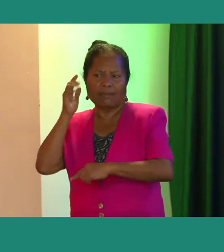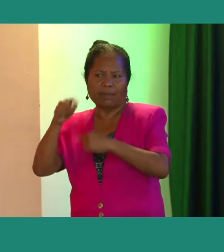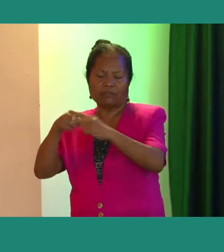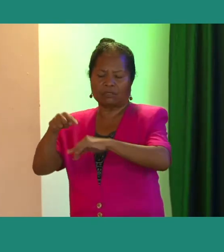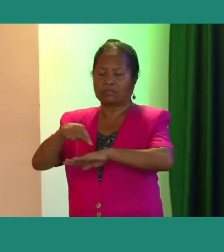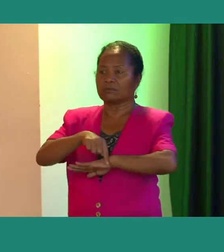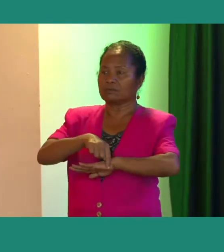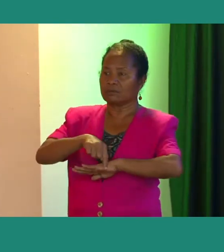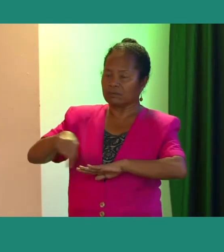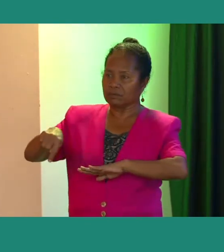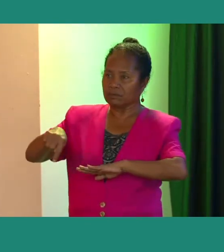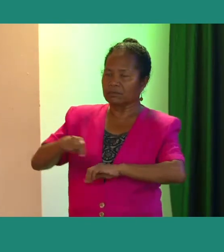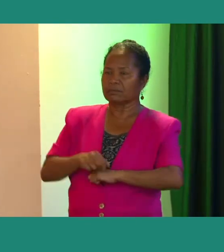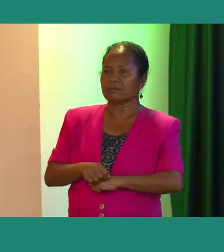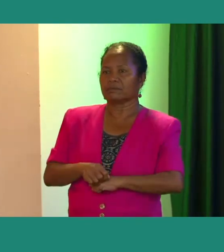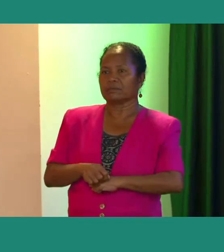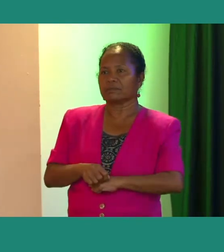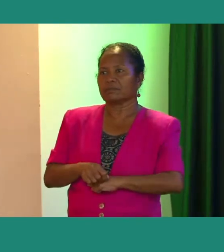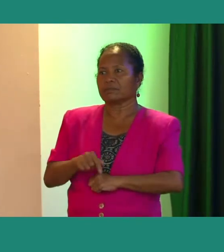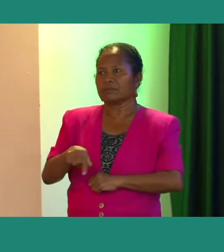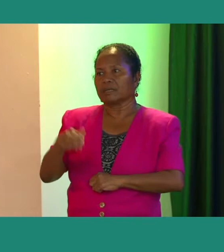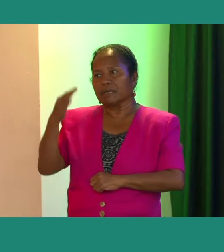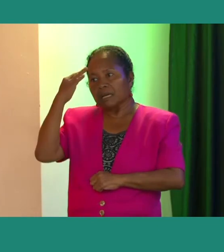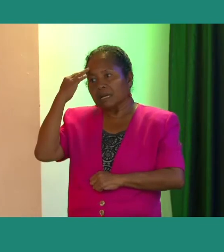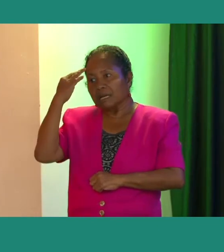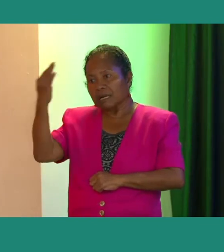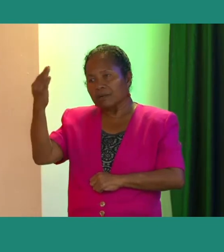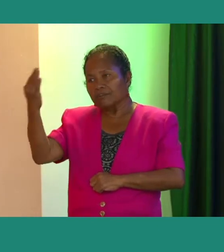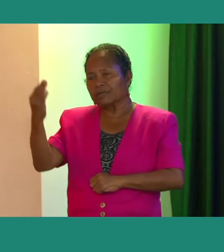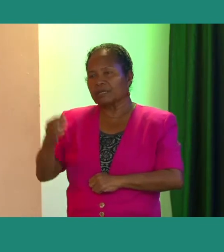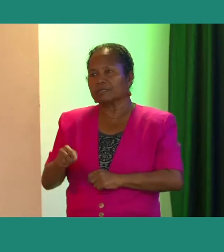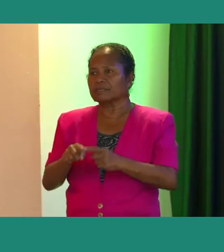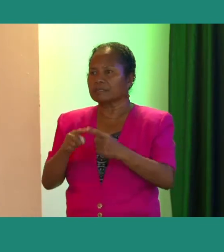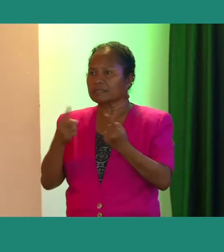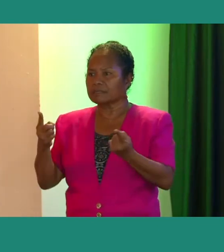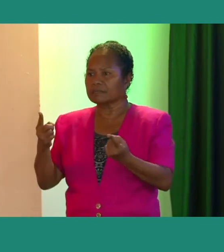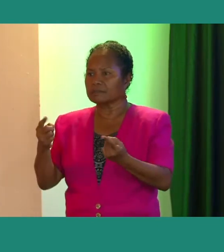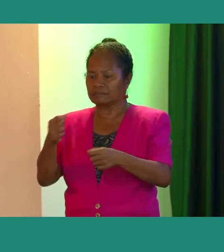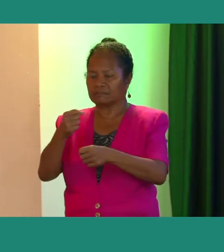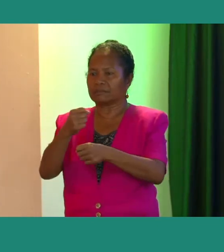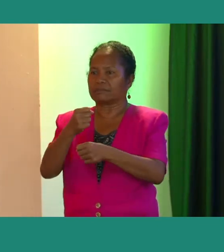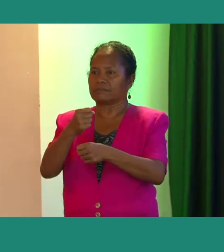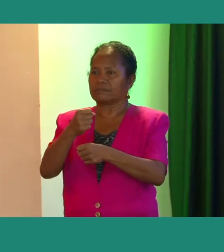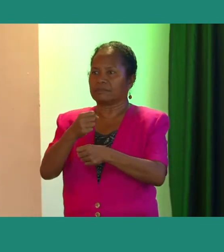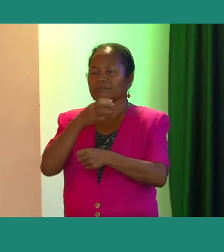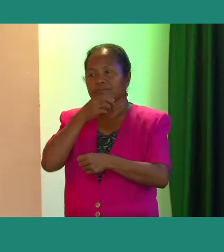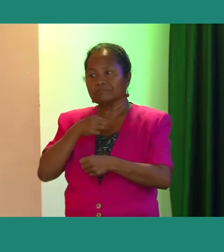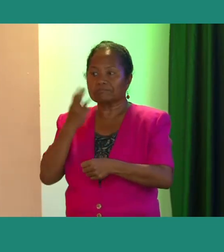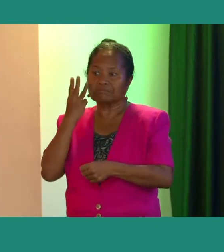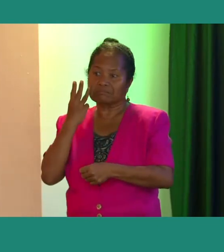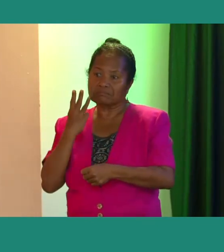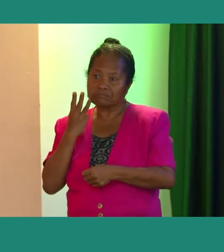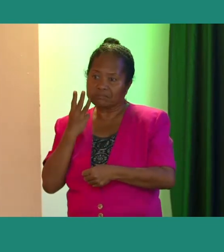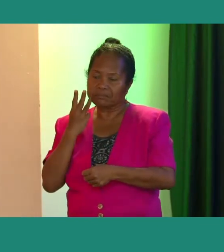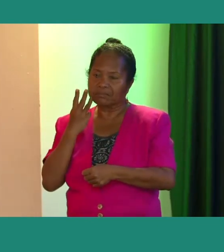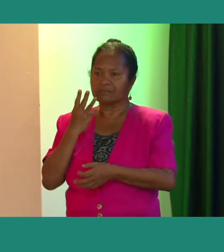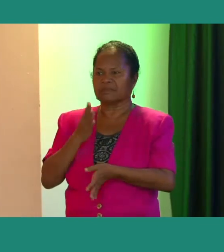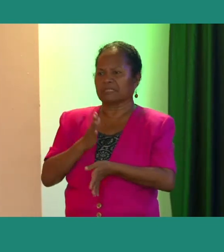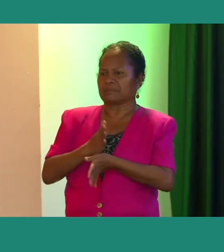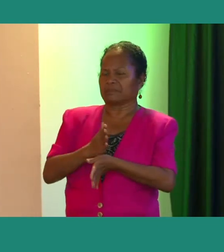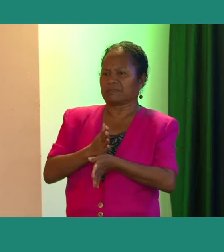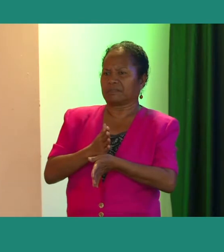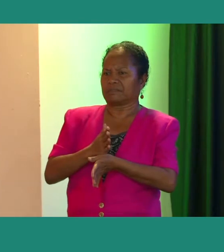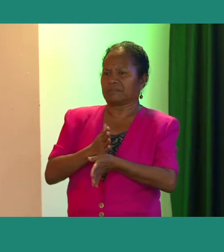also revealed that a country's diversity norms, such as gender roles and attitudes, also impacts